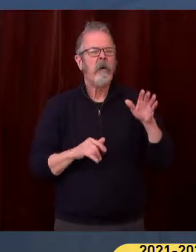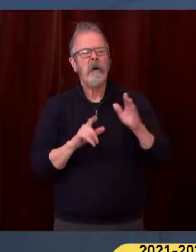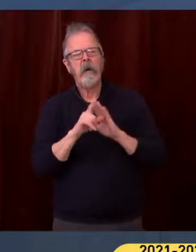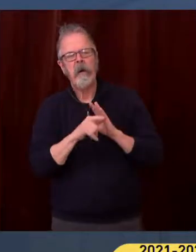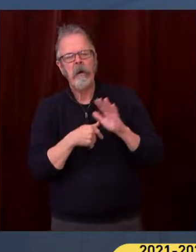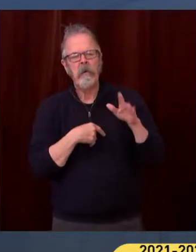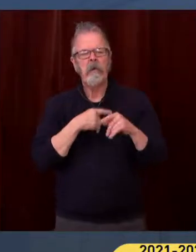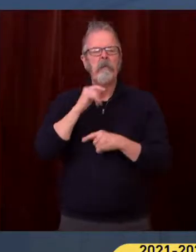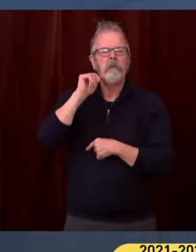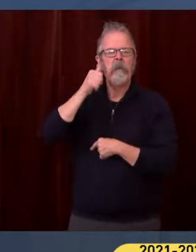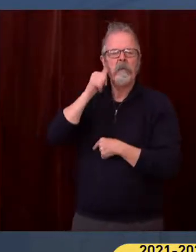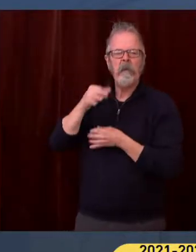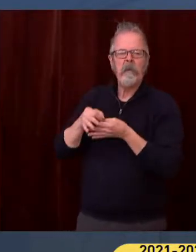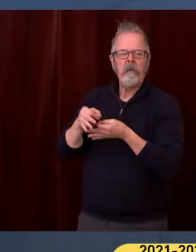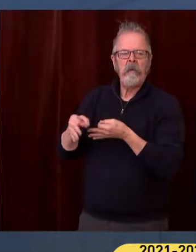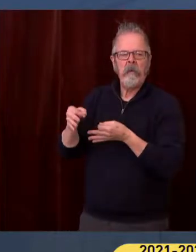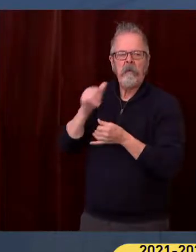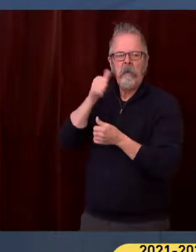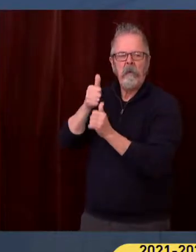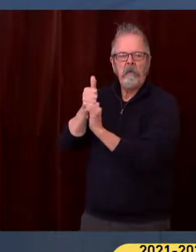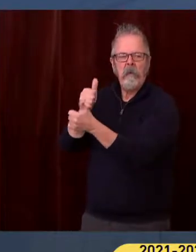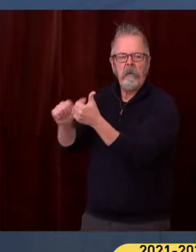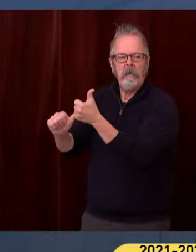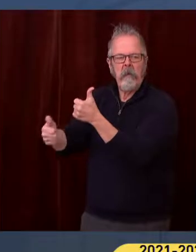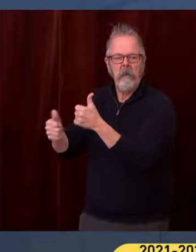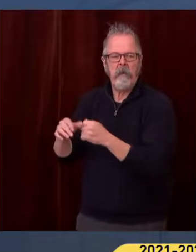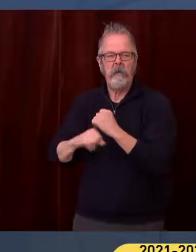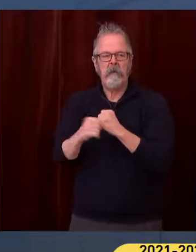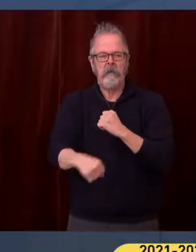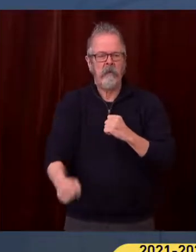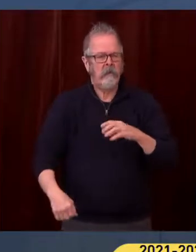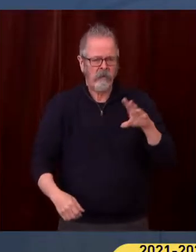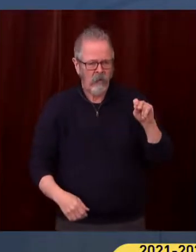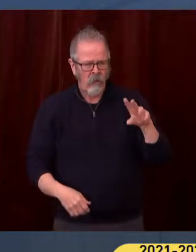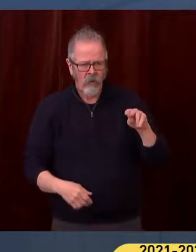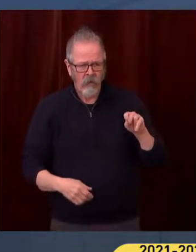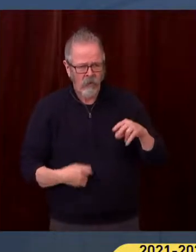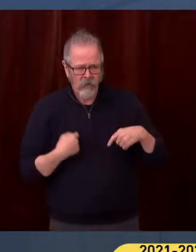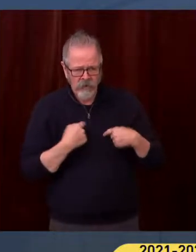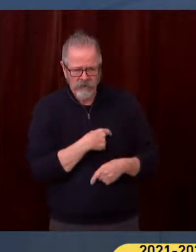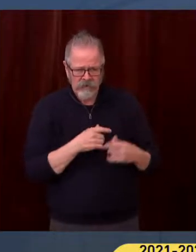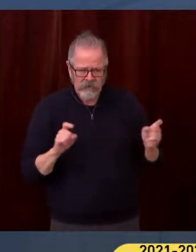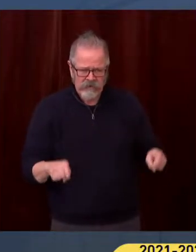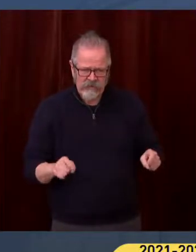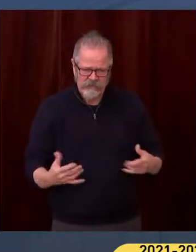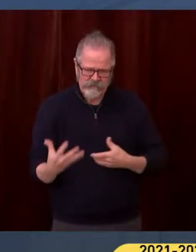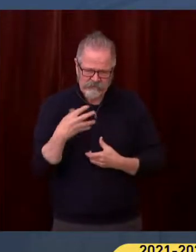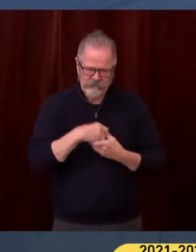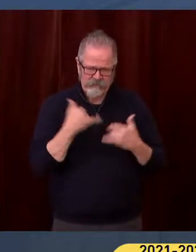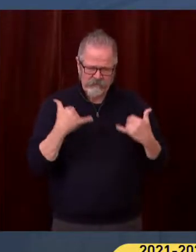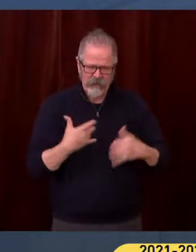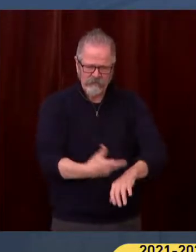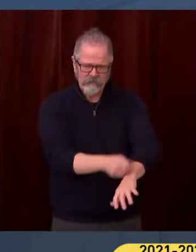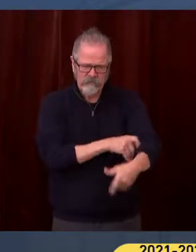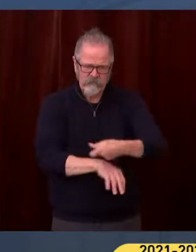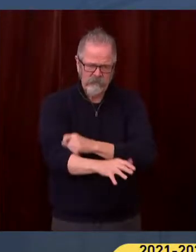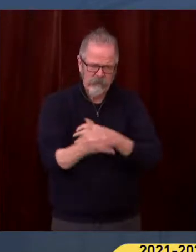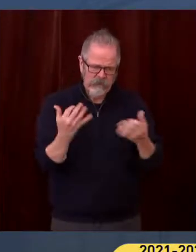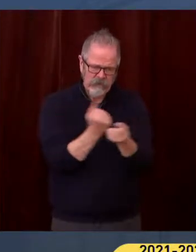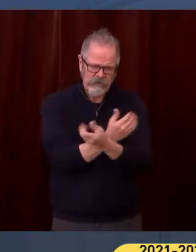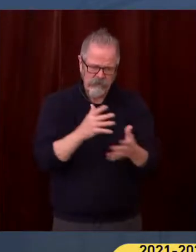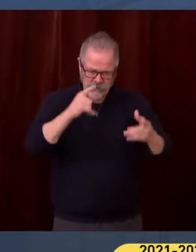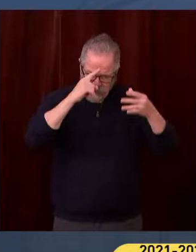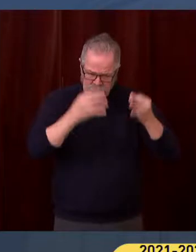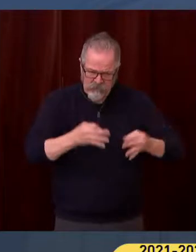this work. We're going to do this in a way that lifts up our entire state together. The seven million people of our state in rural areas and